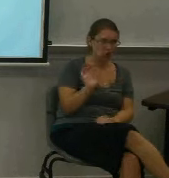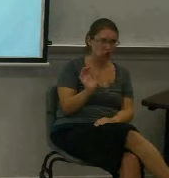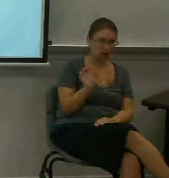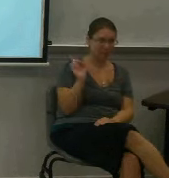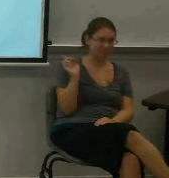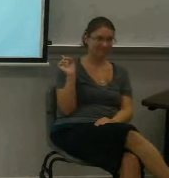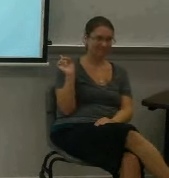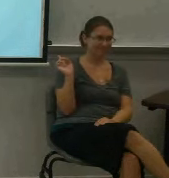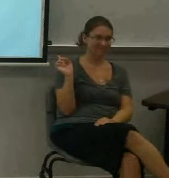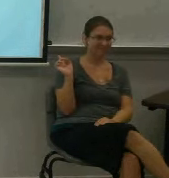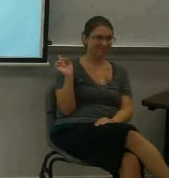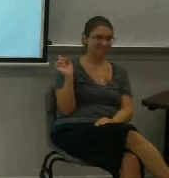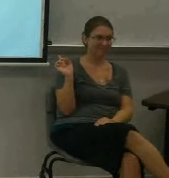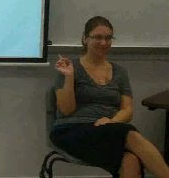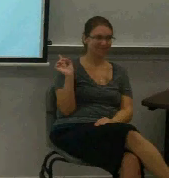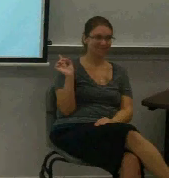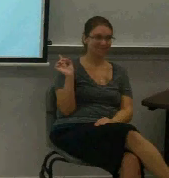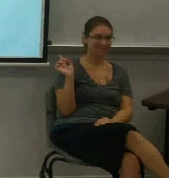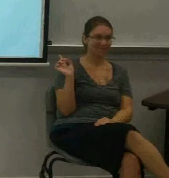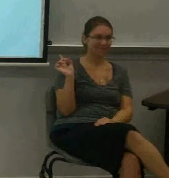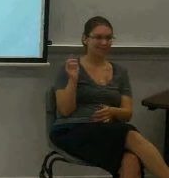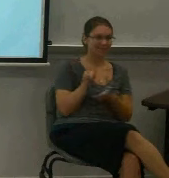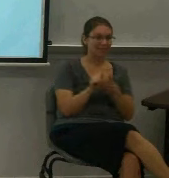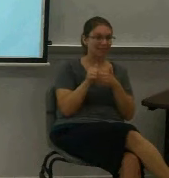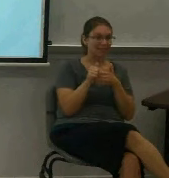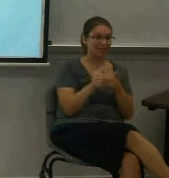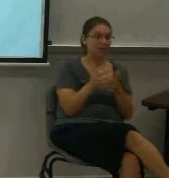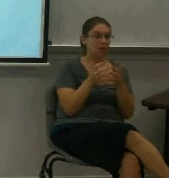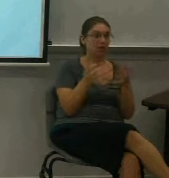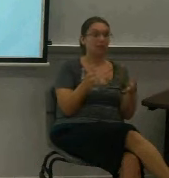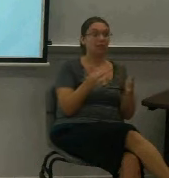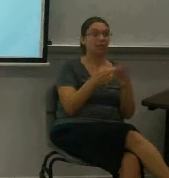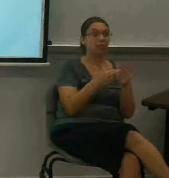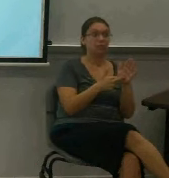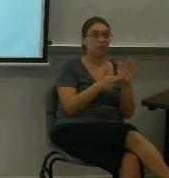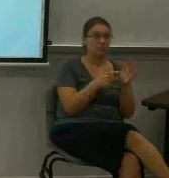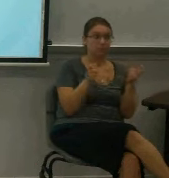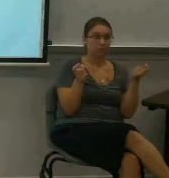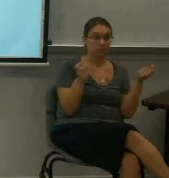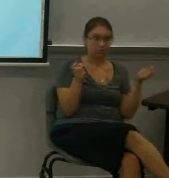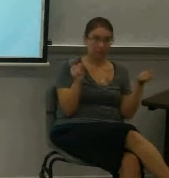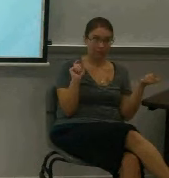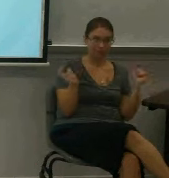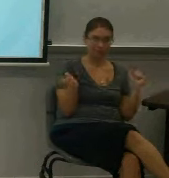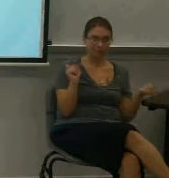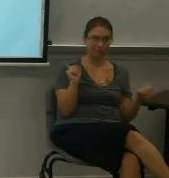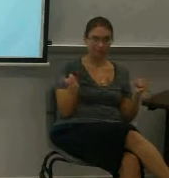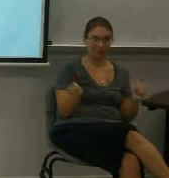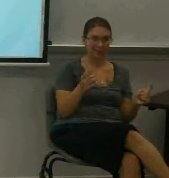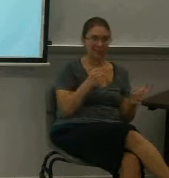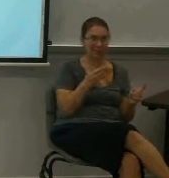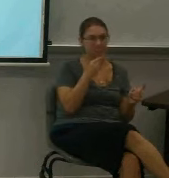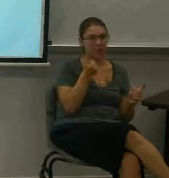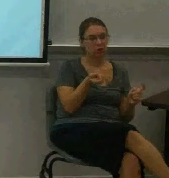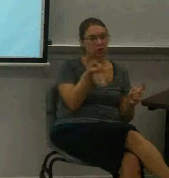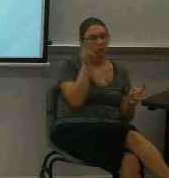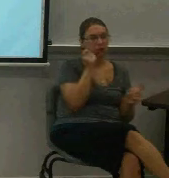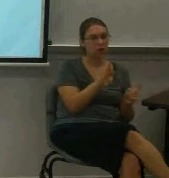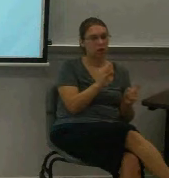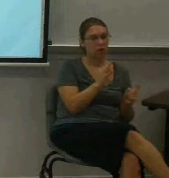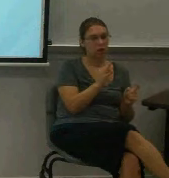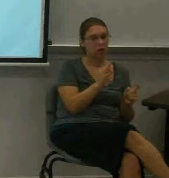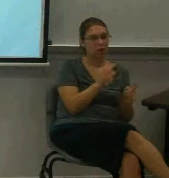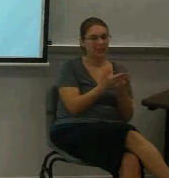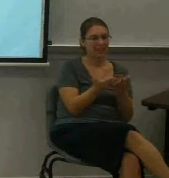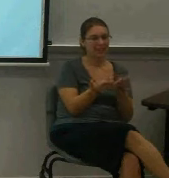to the algal blooms. And this then led to a lot of legislation and regulation and a better understanding of the